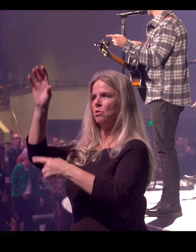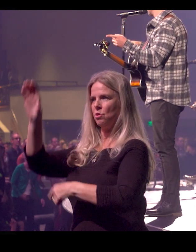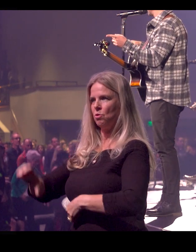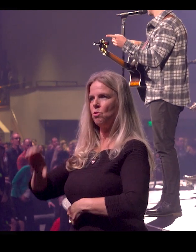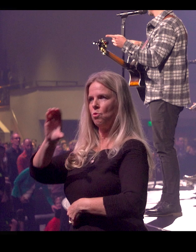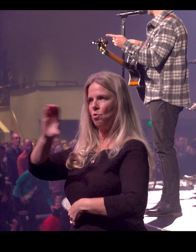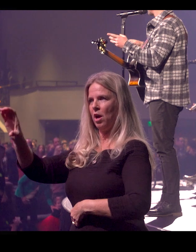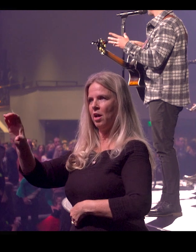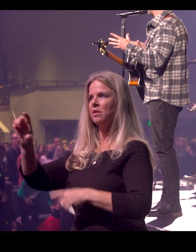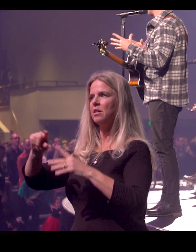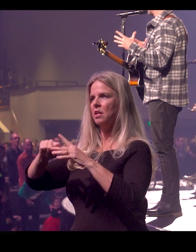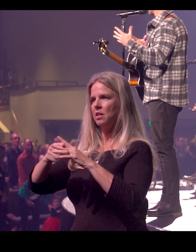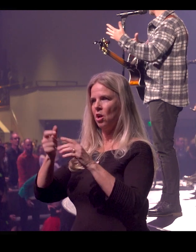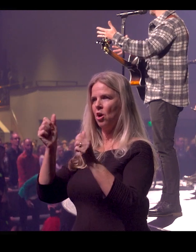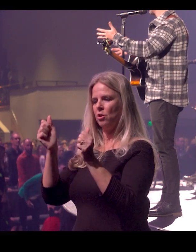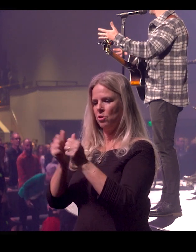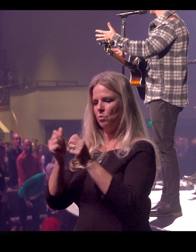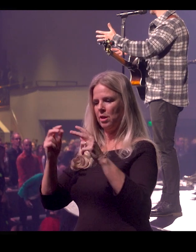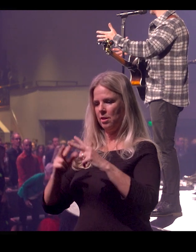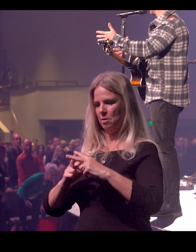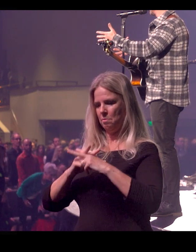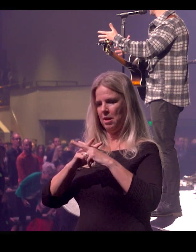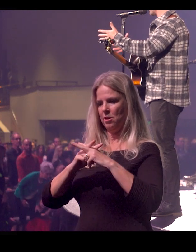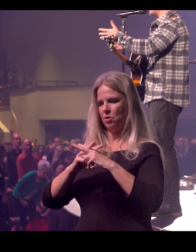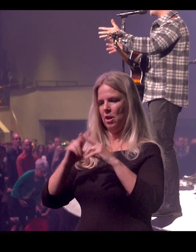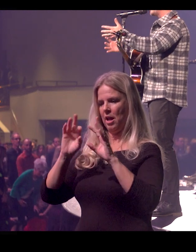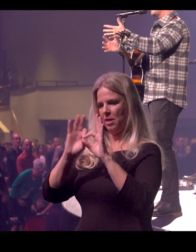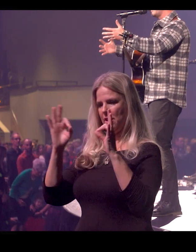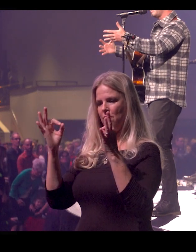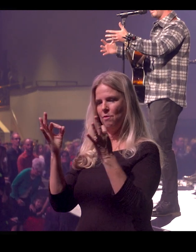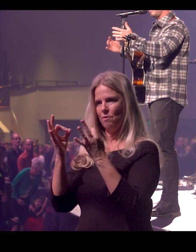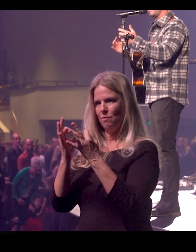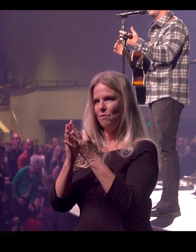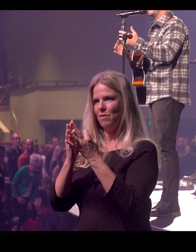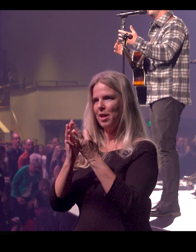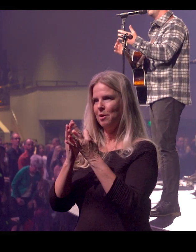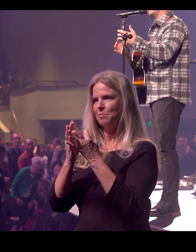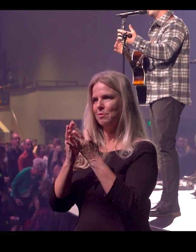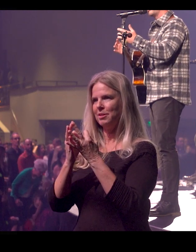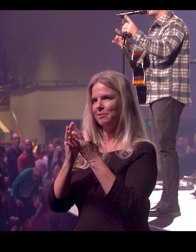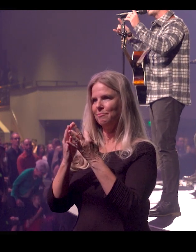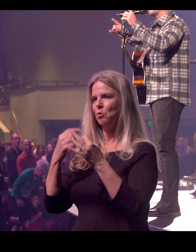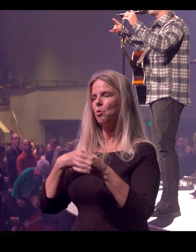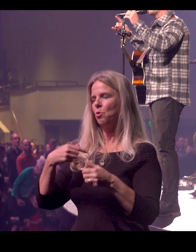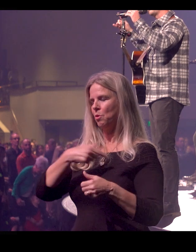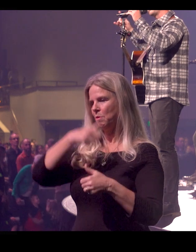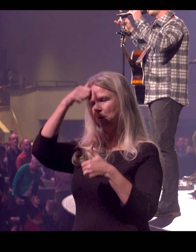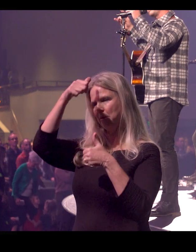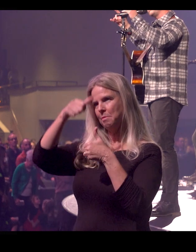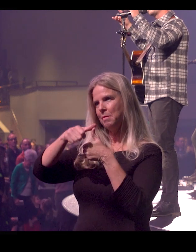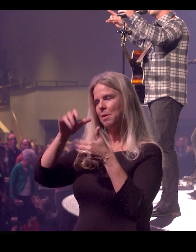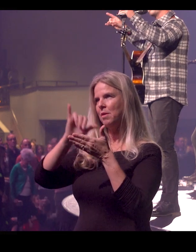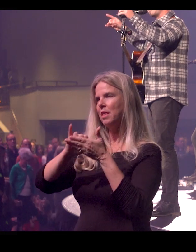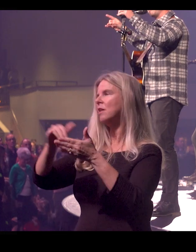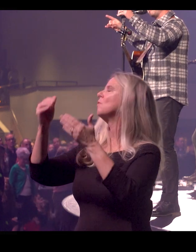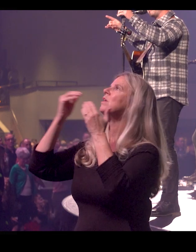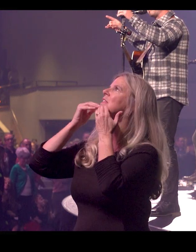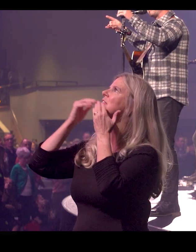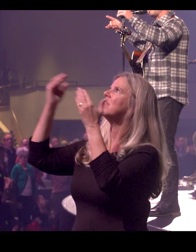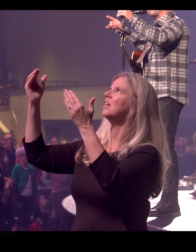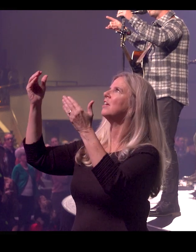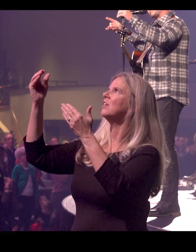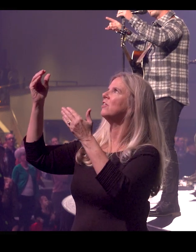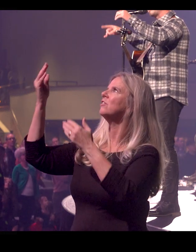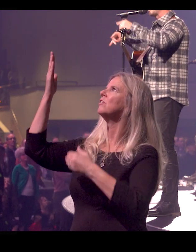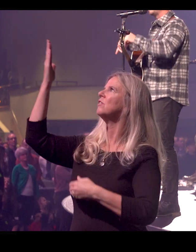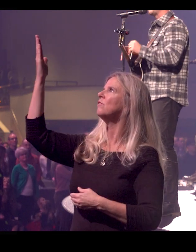memory of it today. And we thank God for what it is that He has done. I can't think of anything better to celebrate than that.